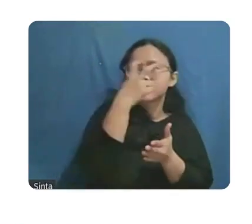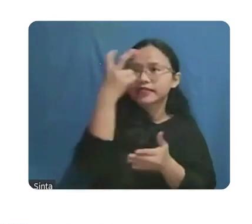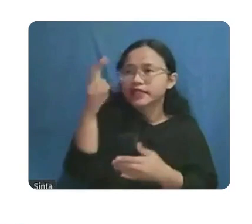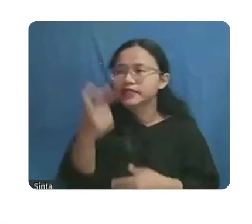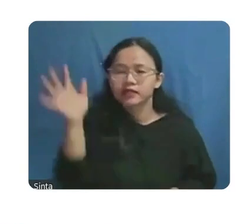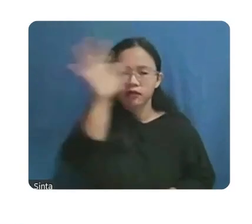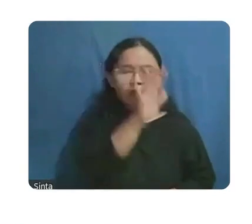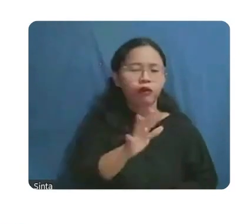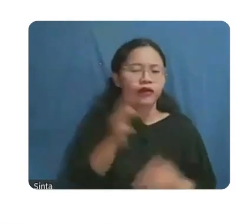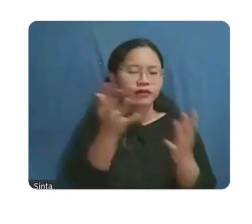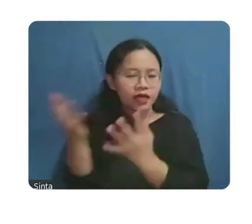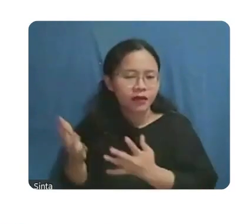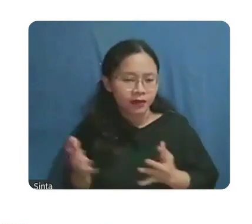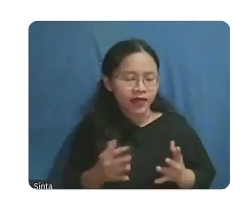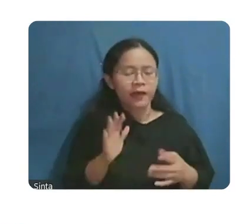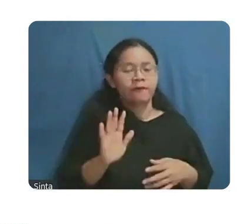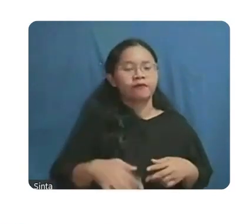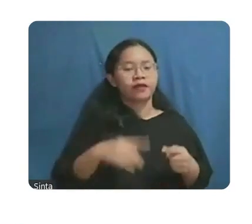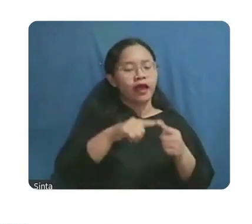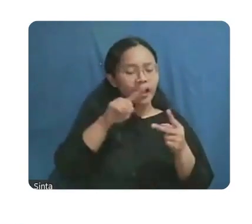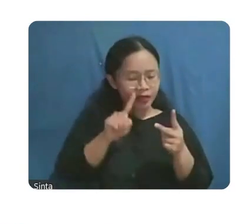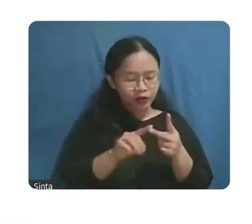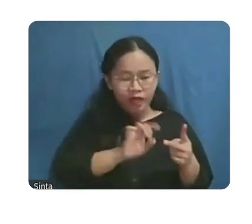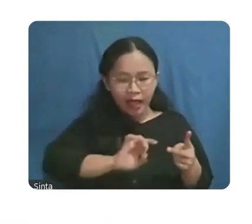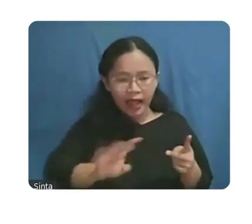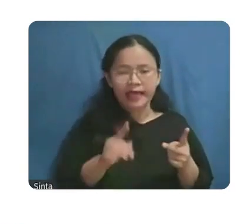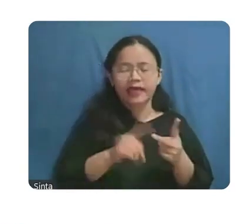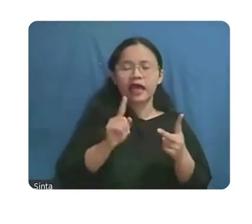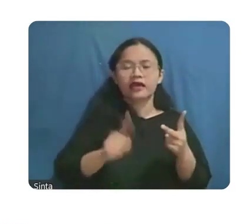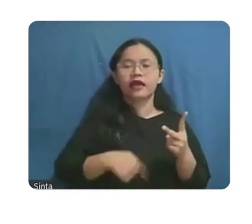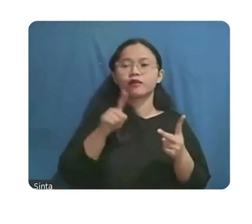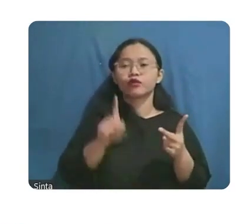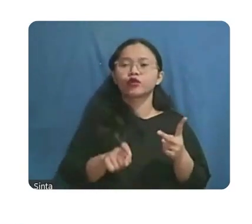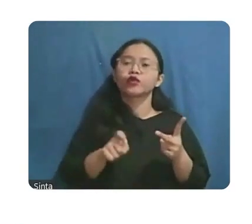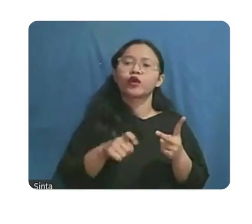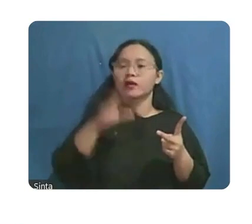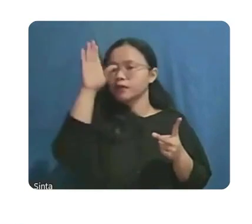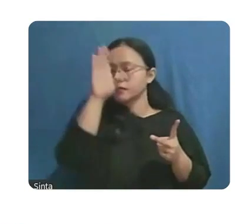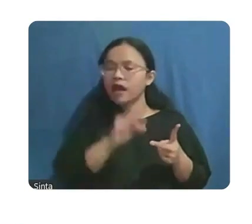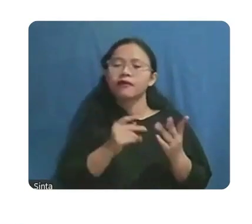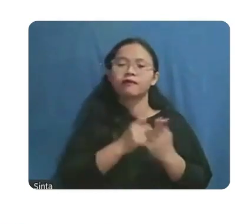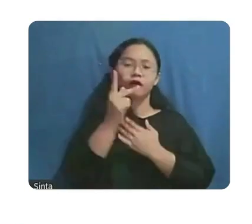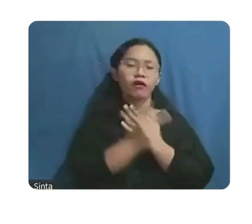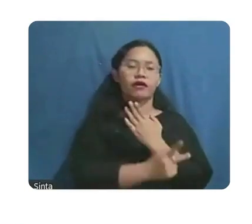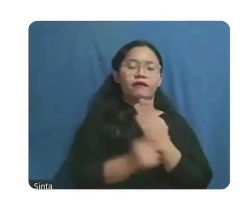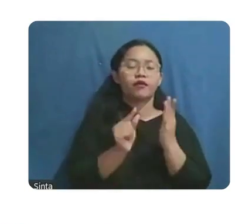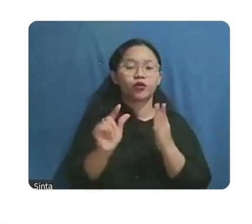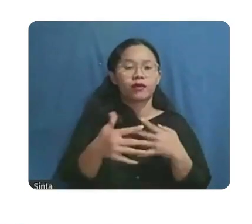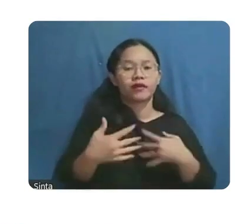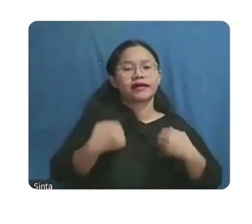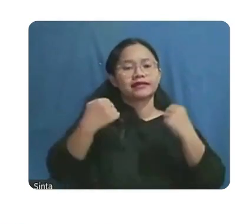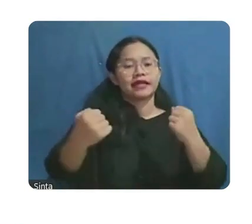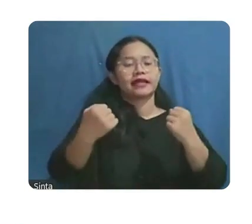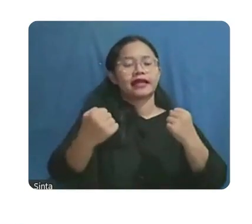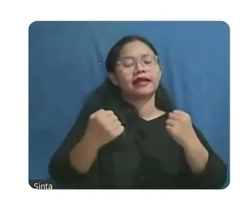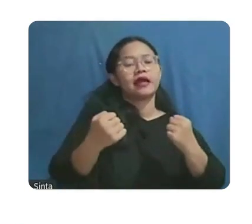intervention. The third, recommendation for using mask. The fourth, as a disease